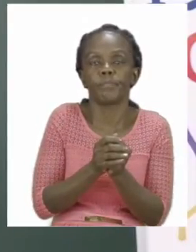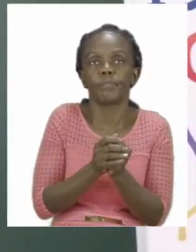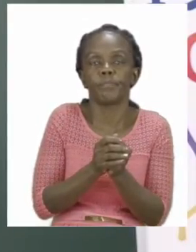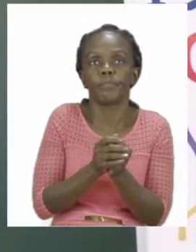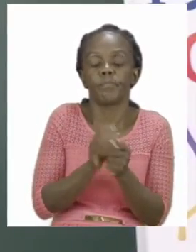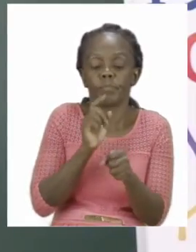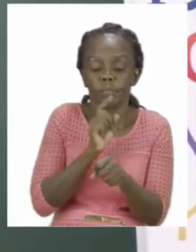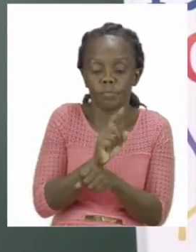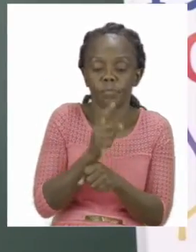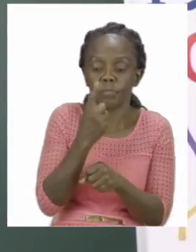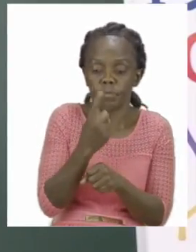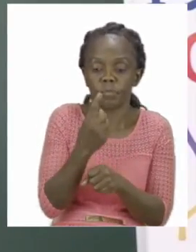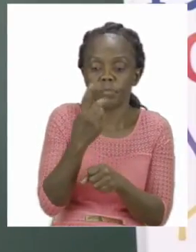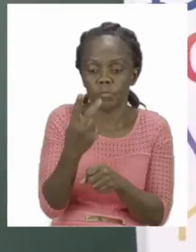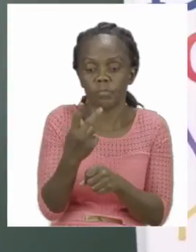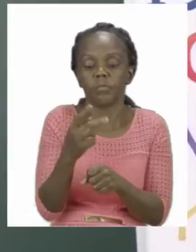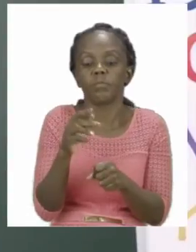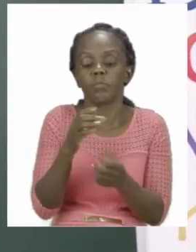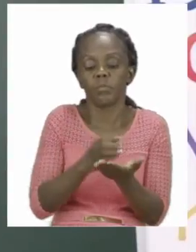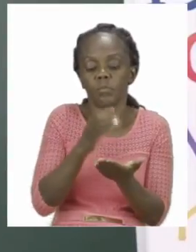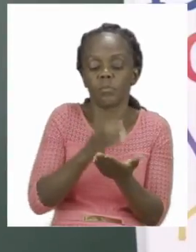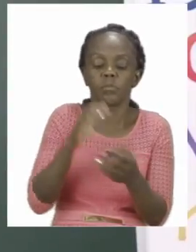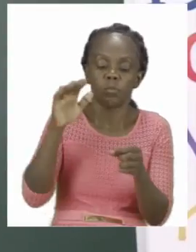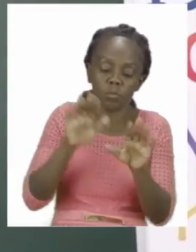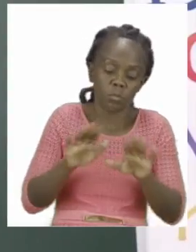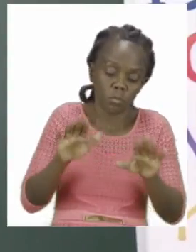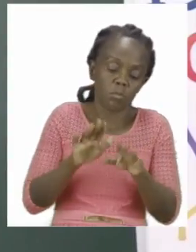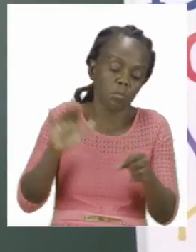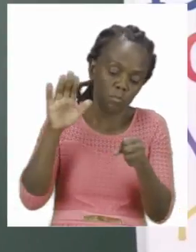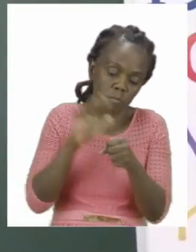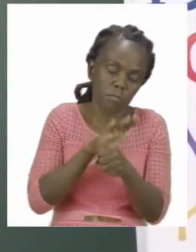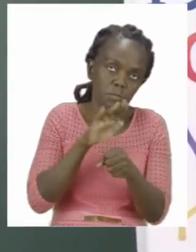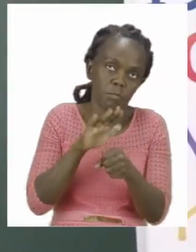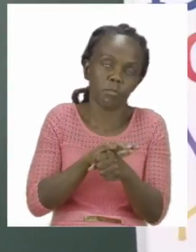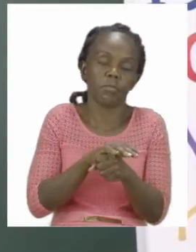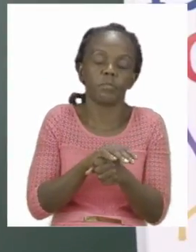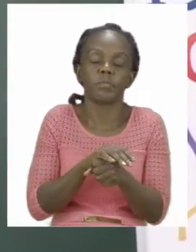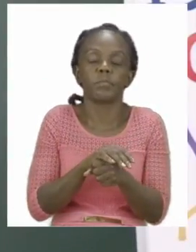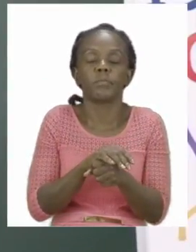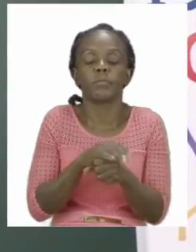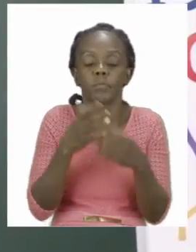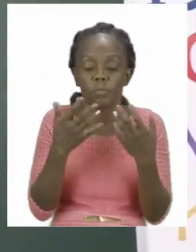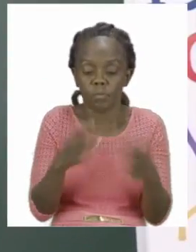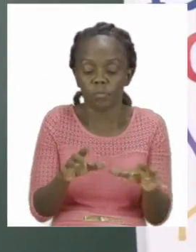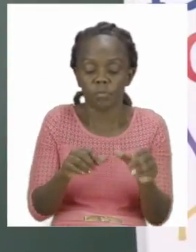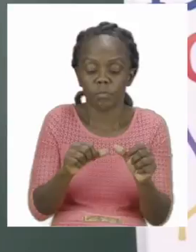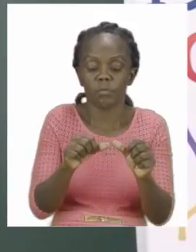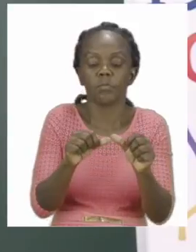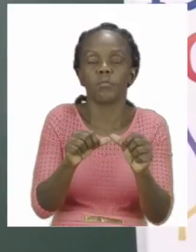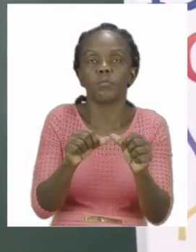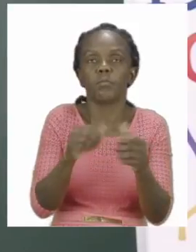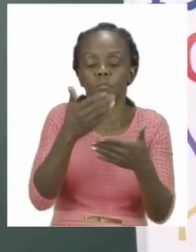one. When you're done with that, you can now move on to the next page, page